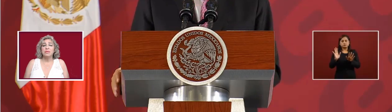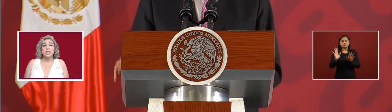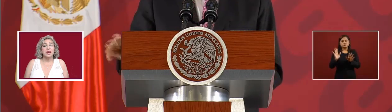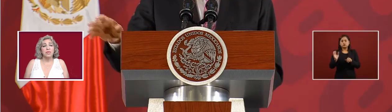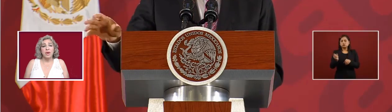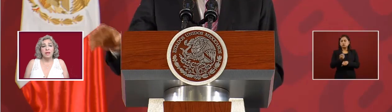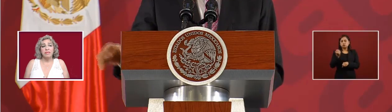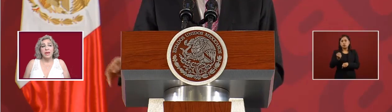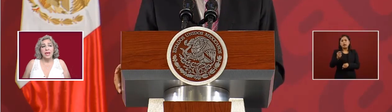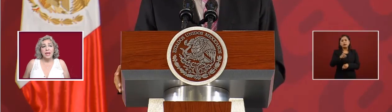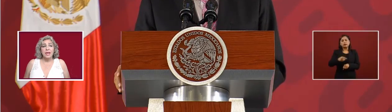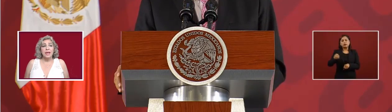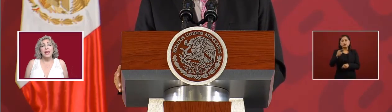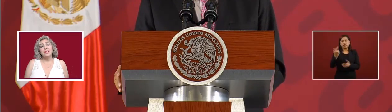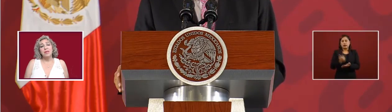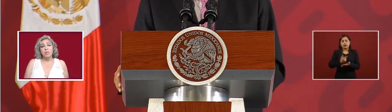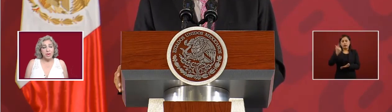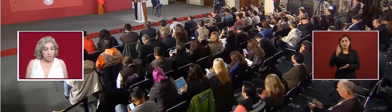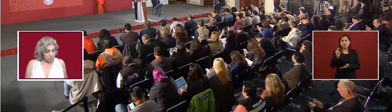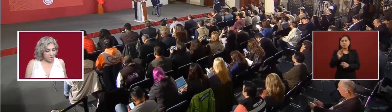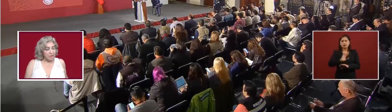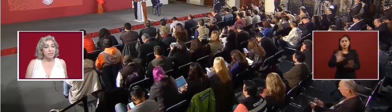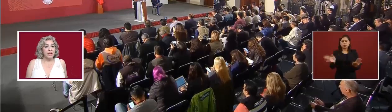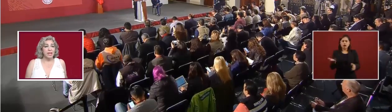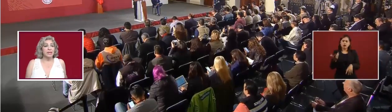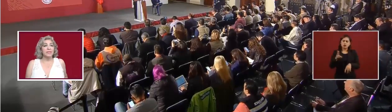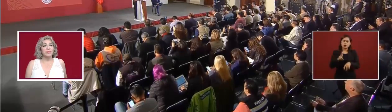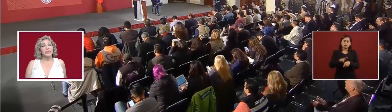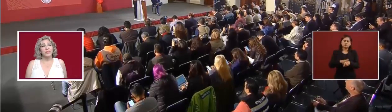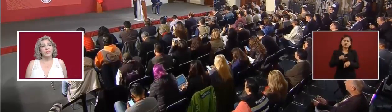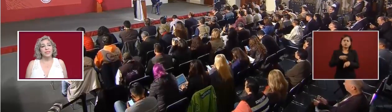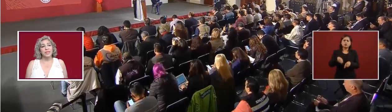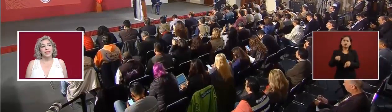it was not great. And, they're already recovering.